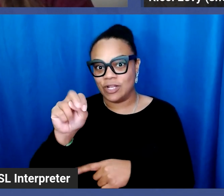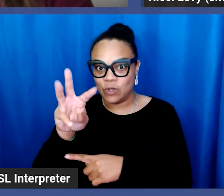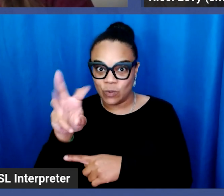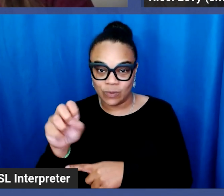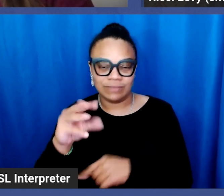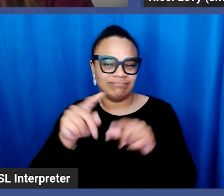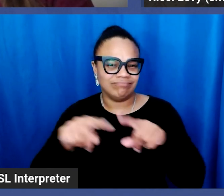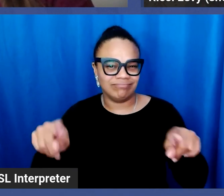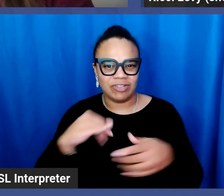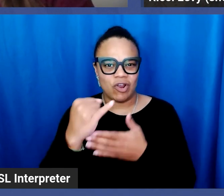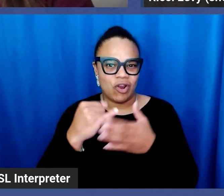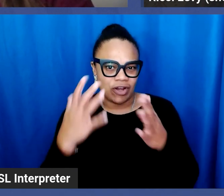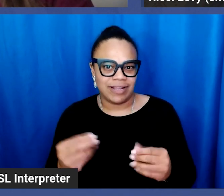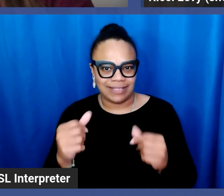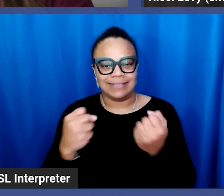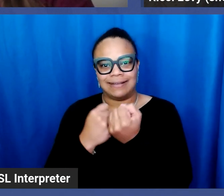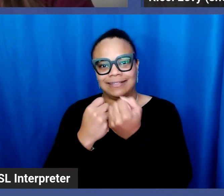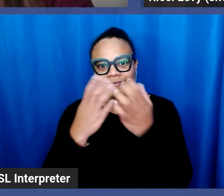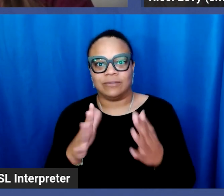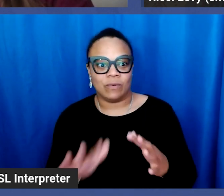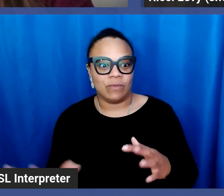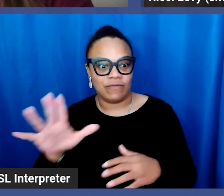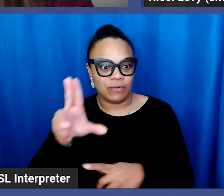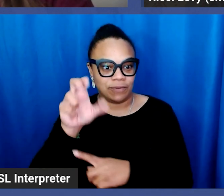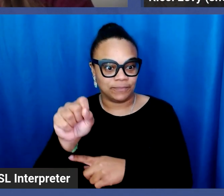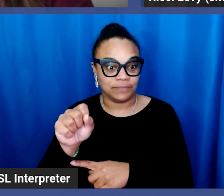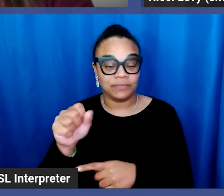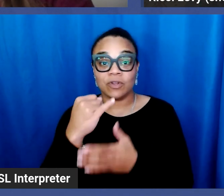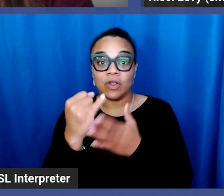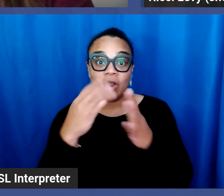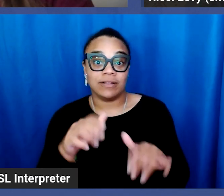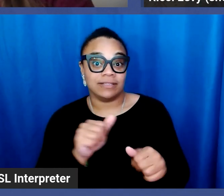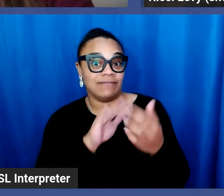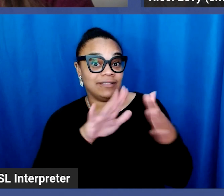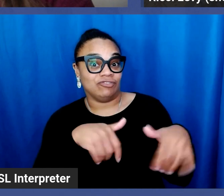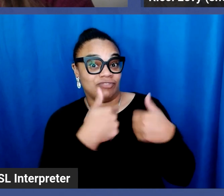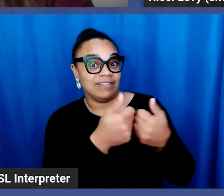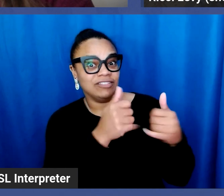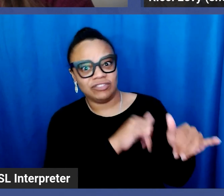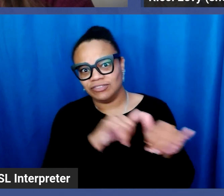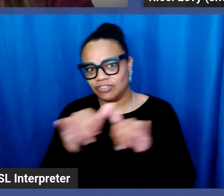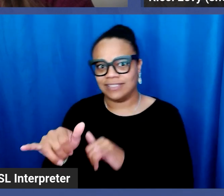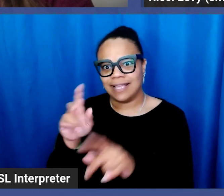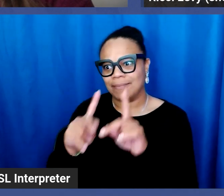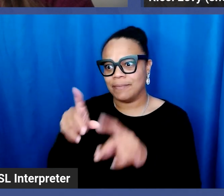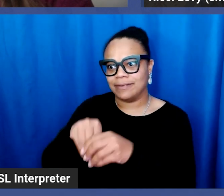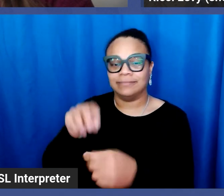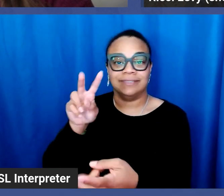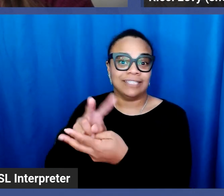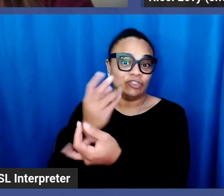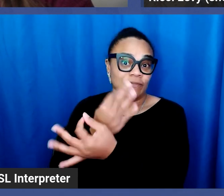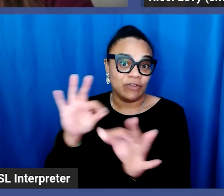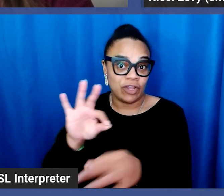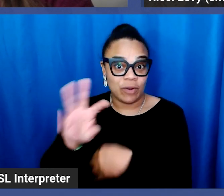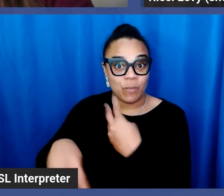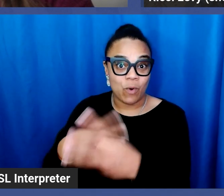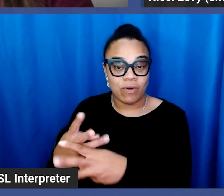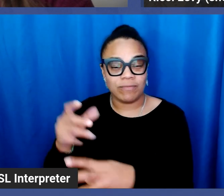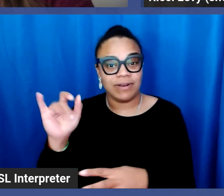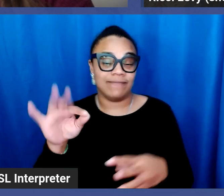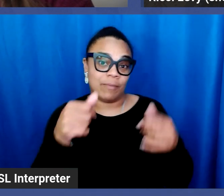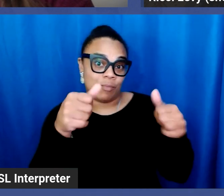country. Artists face challenges similar to those in the sexual freedom world when sharing their work